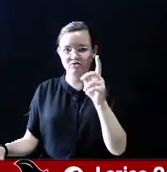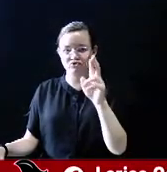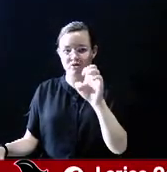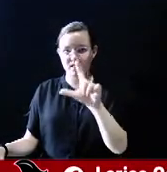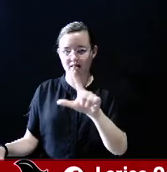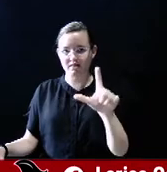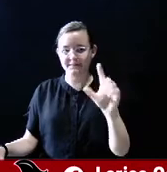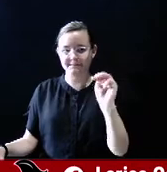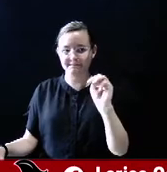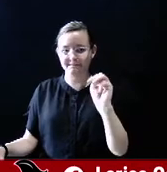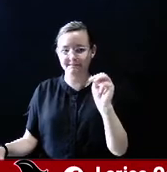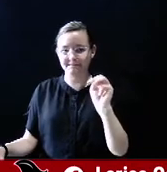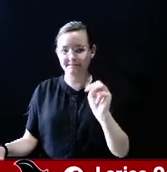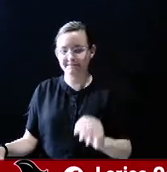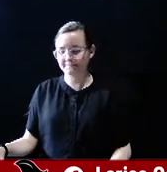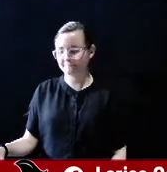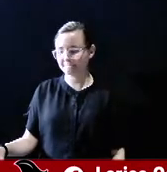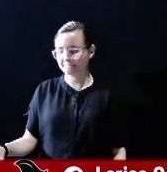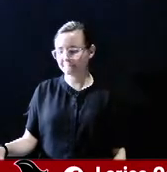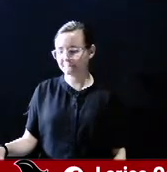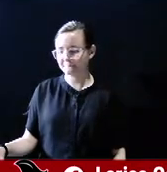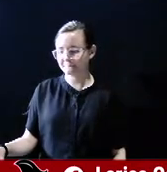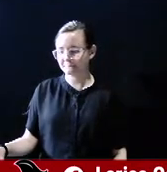Kendrell Kelly Morgan.